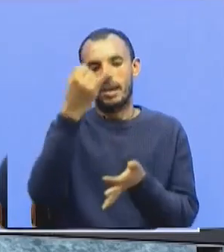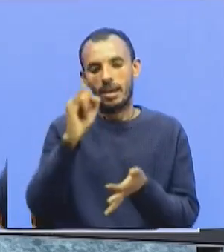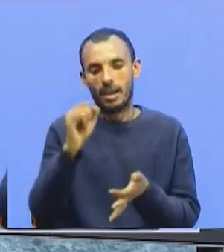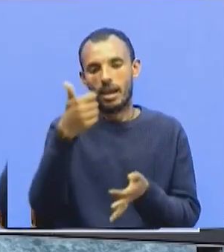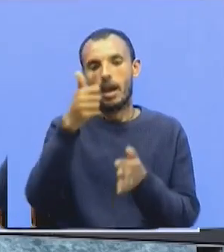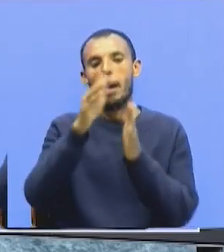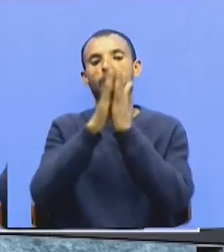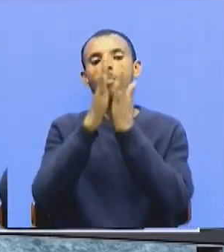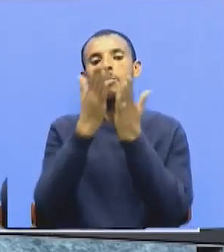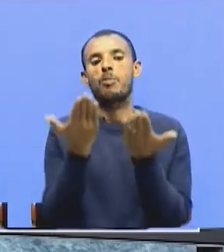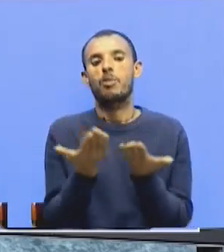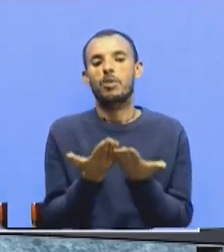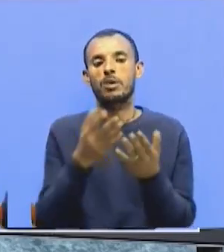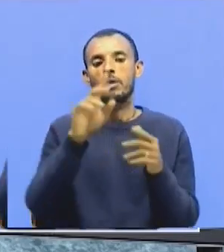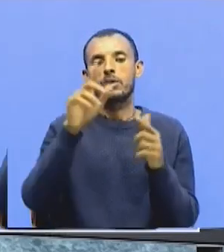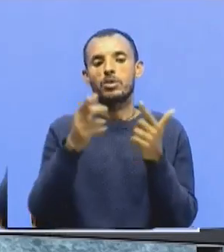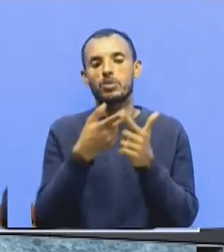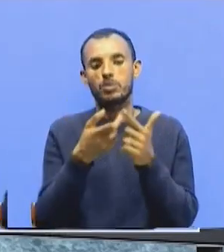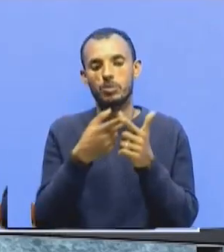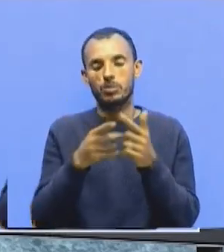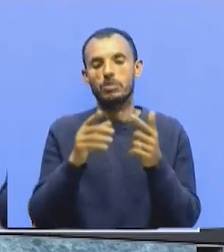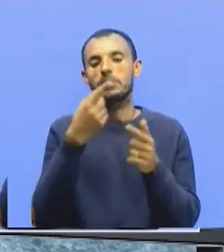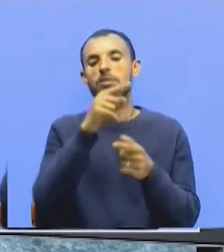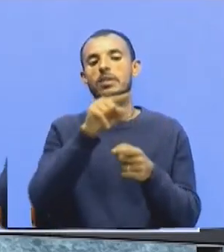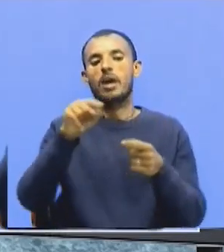Question number 2. They went to